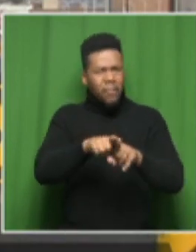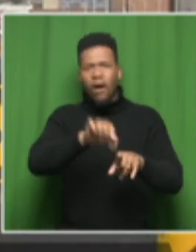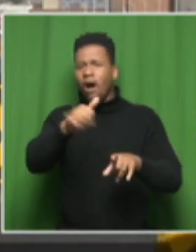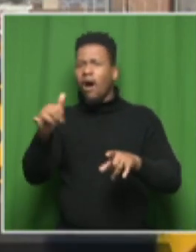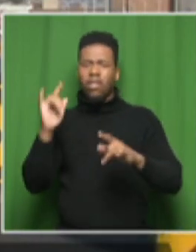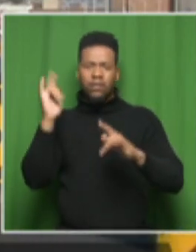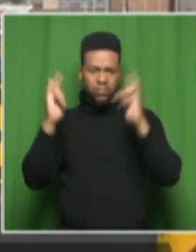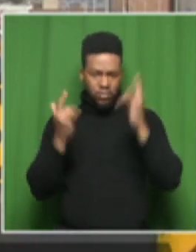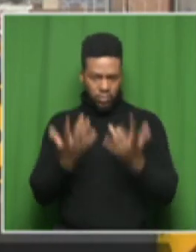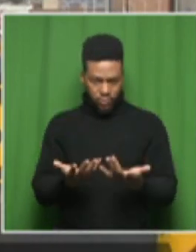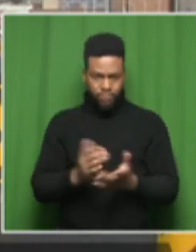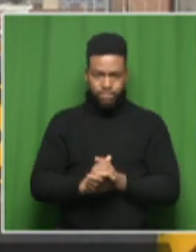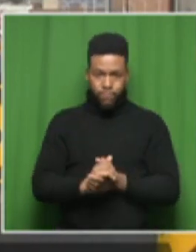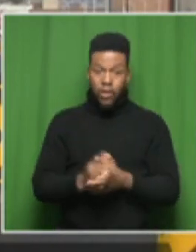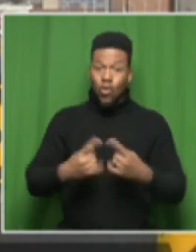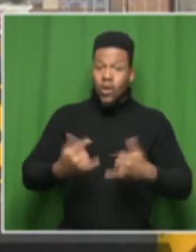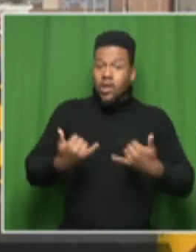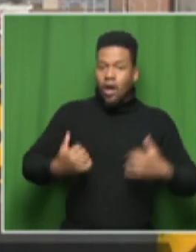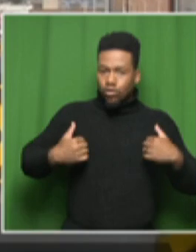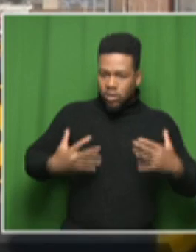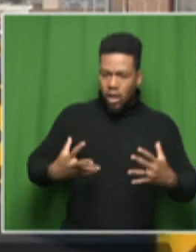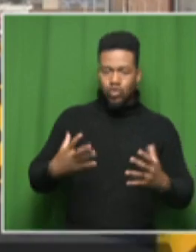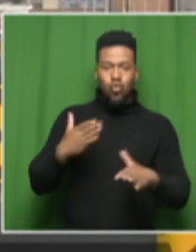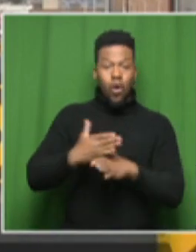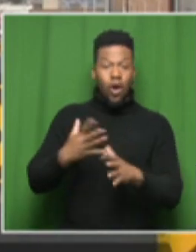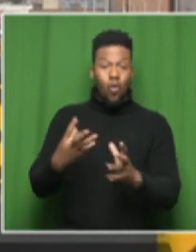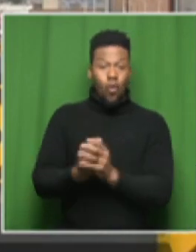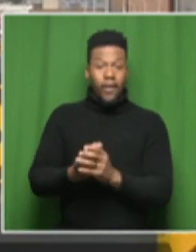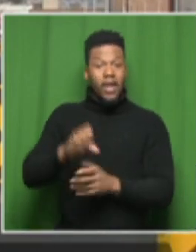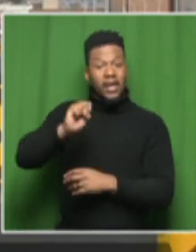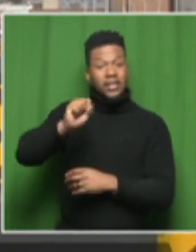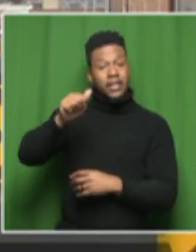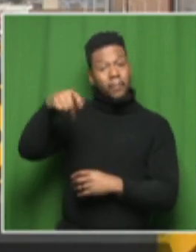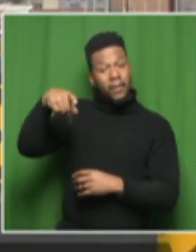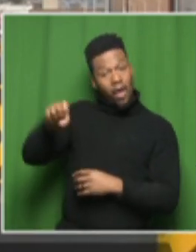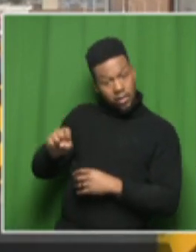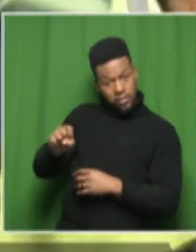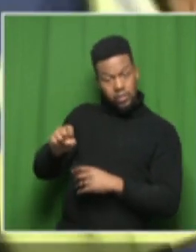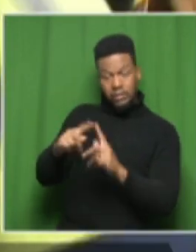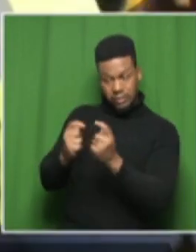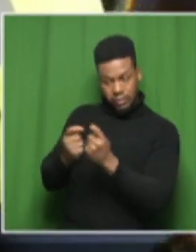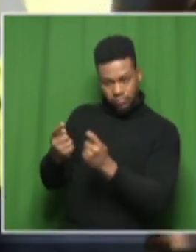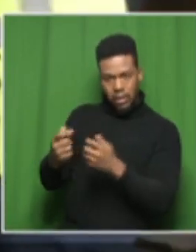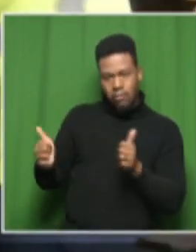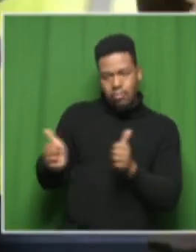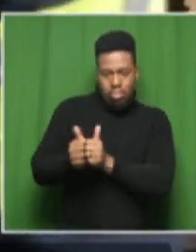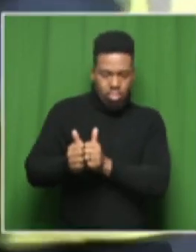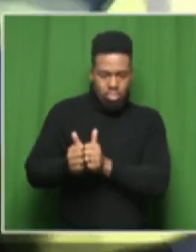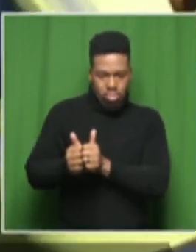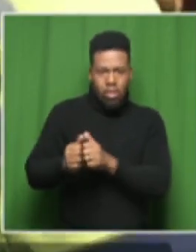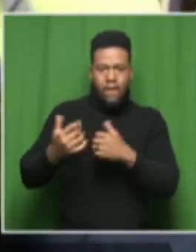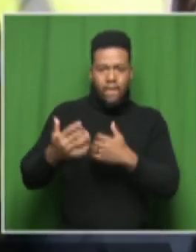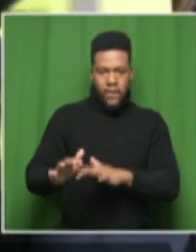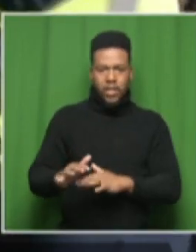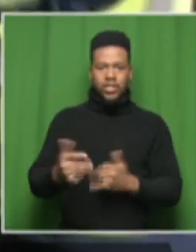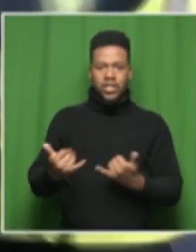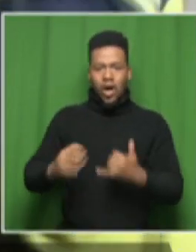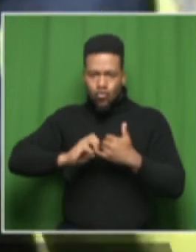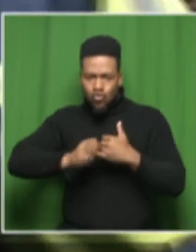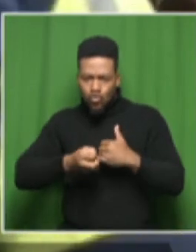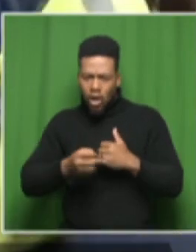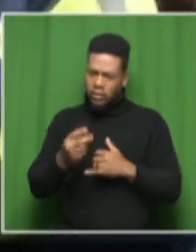in this one, we started to work with the SABC team, but we believe it's quite bigger and more dynamic than what we